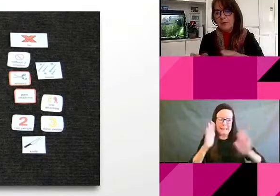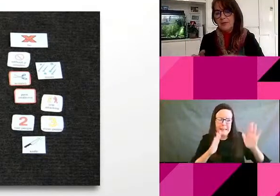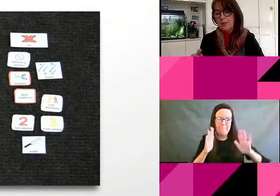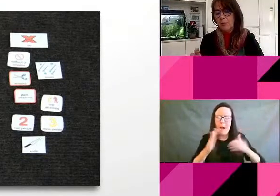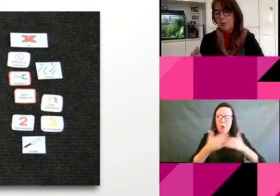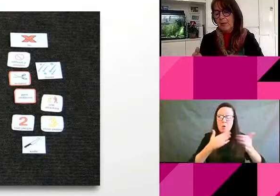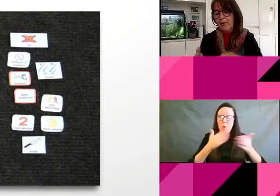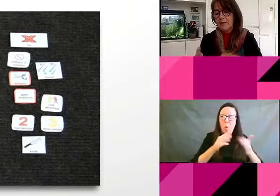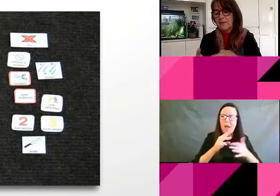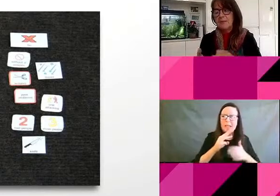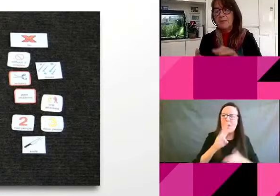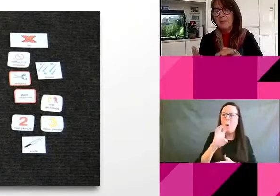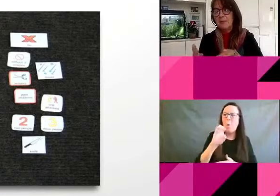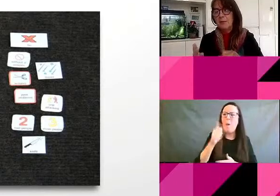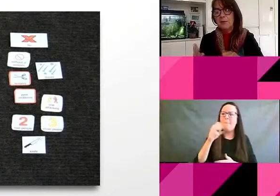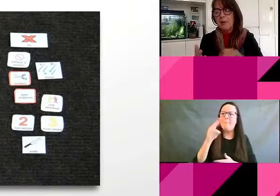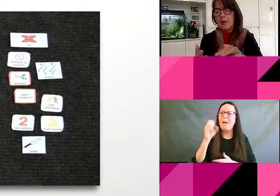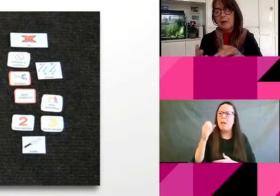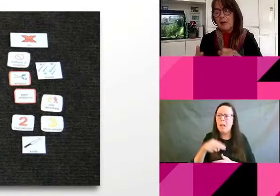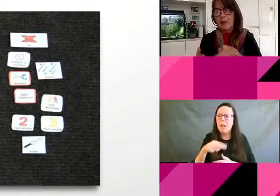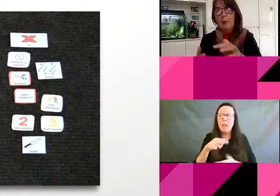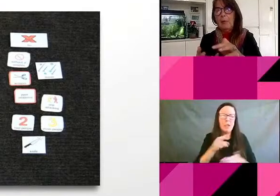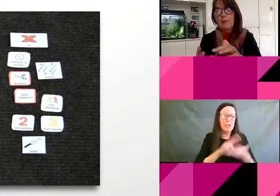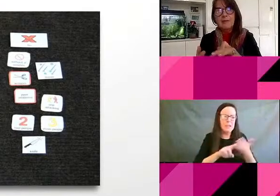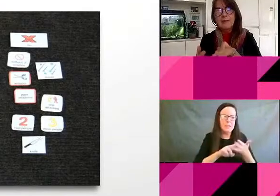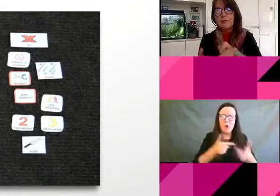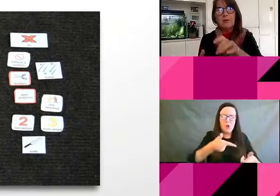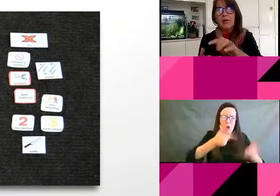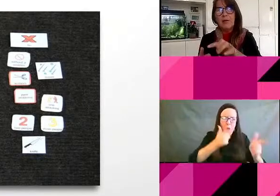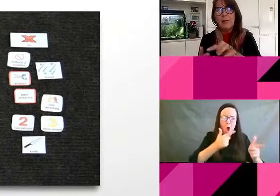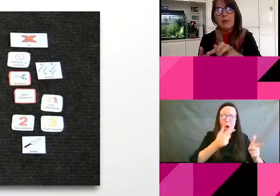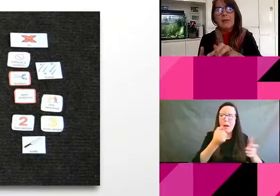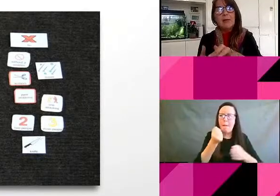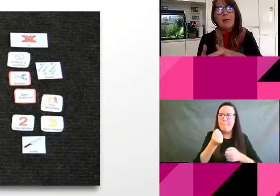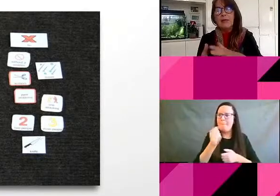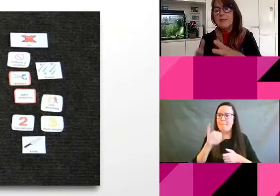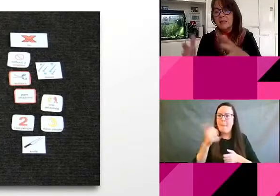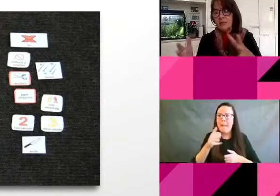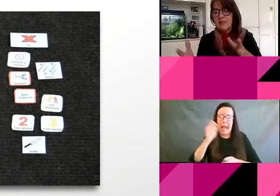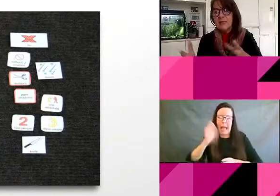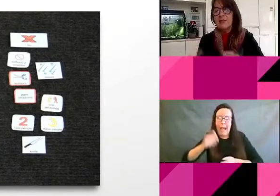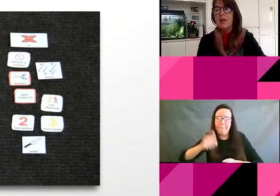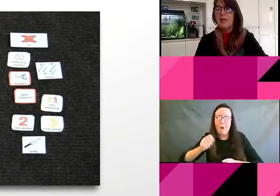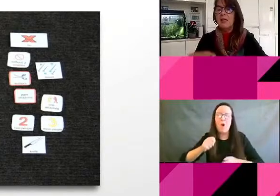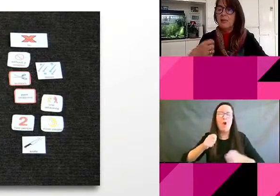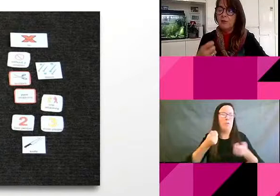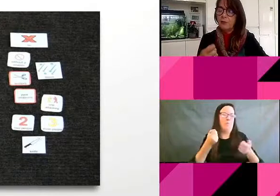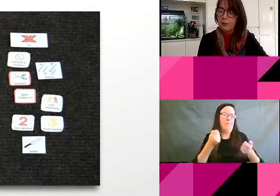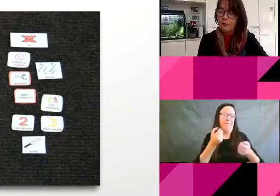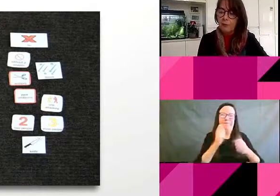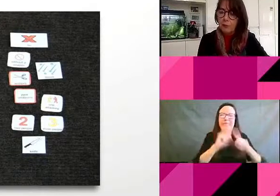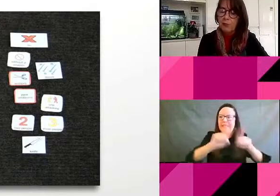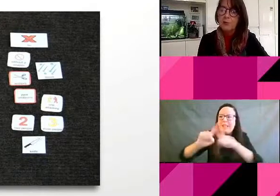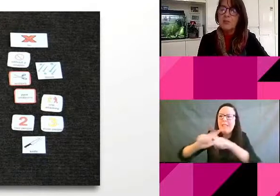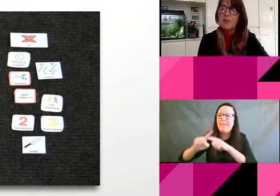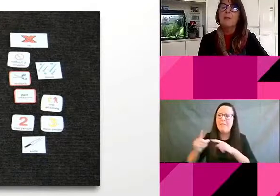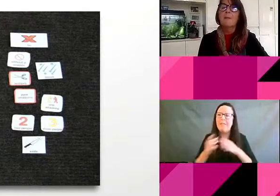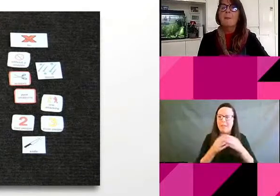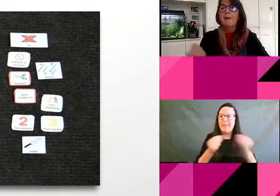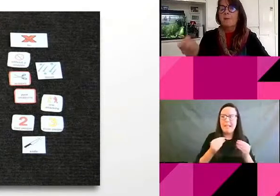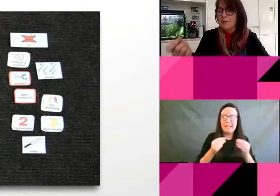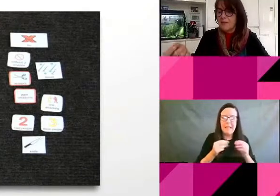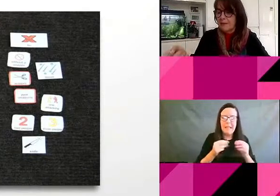weapon was, I prepared lots of symbols, a gun and a hammer and a screwdriver, et cetera, et cetera. And then he could